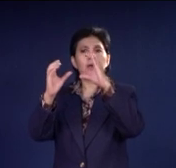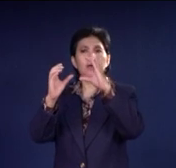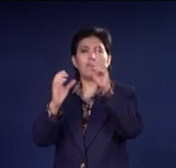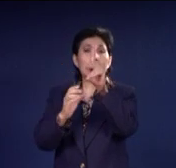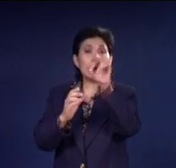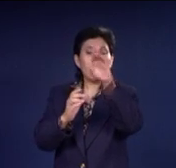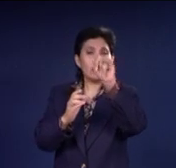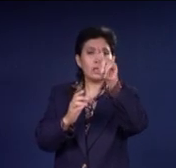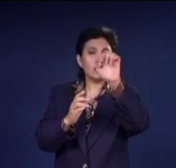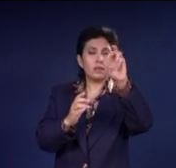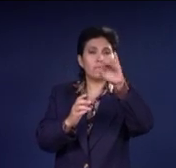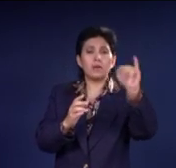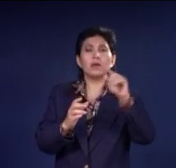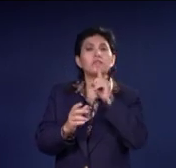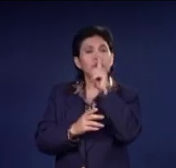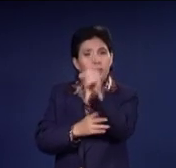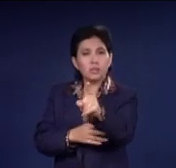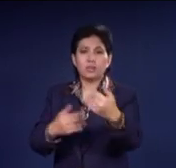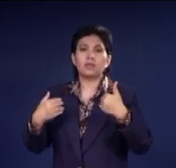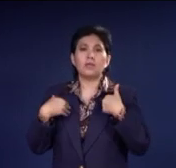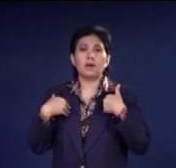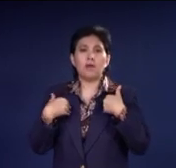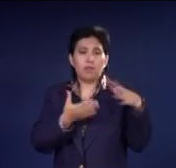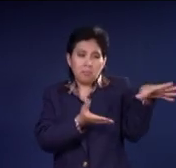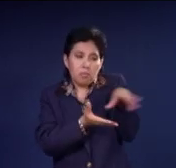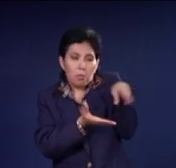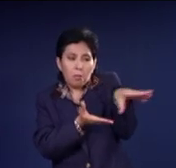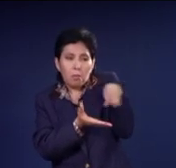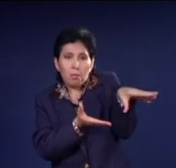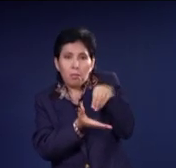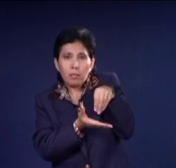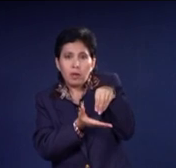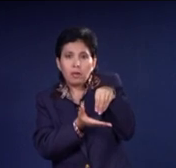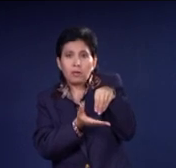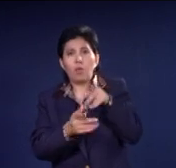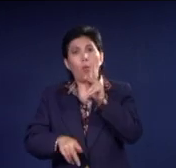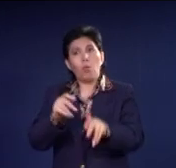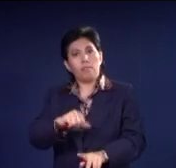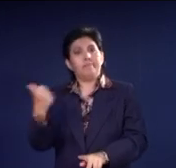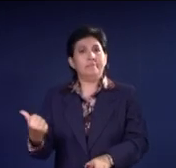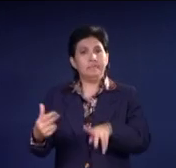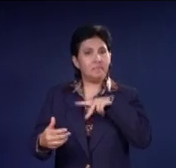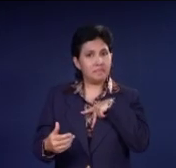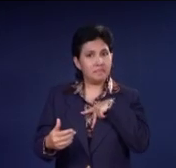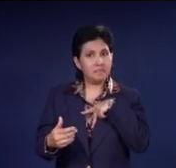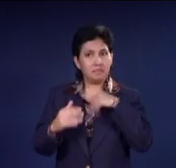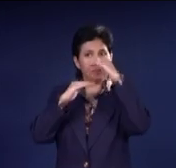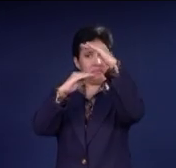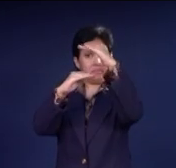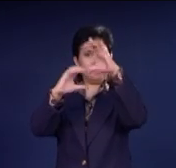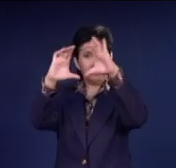is actually the act of copying people's article or passage